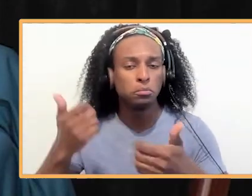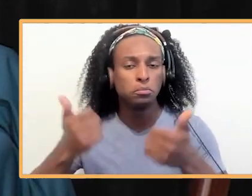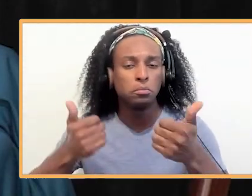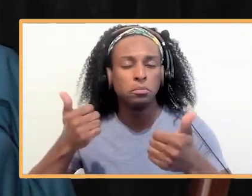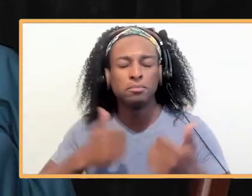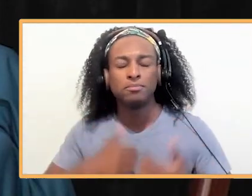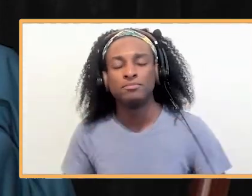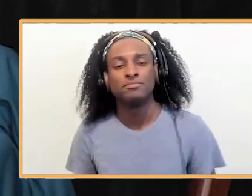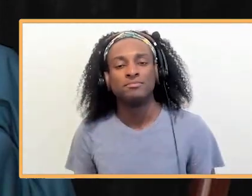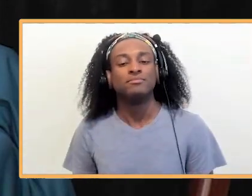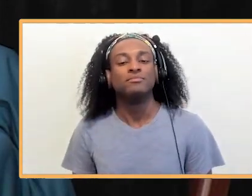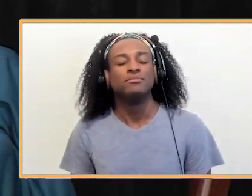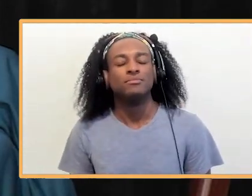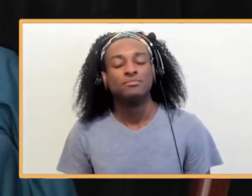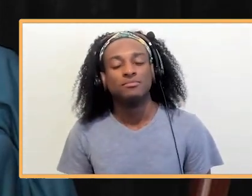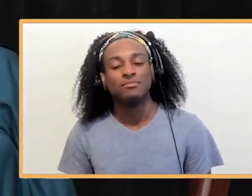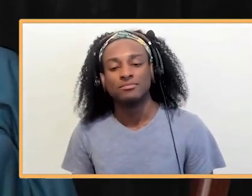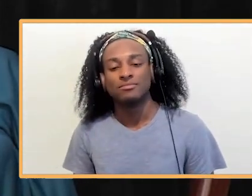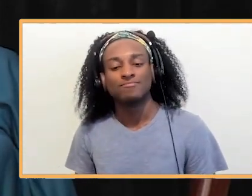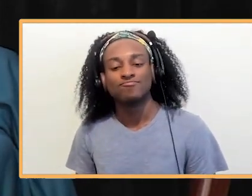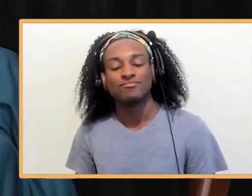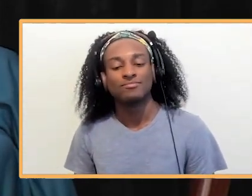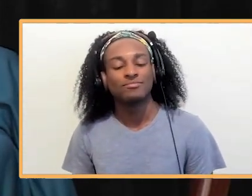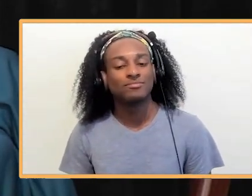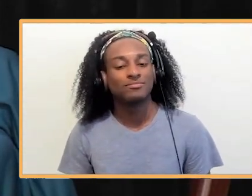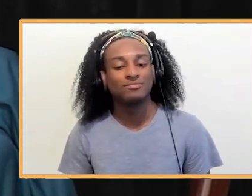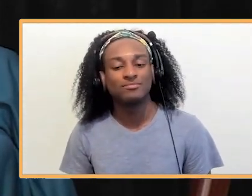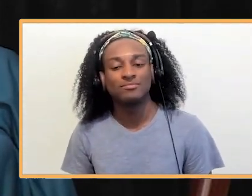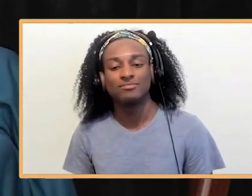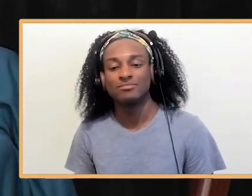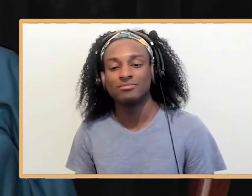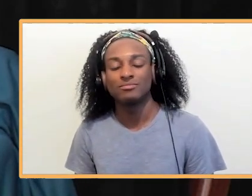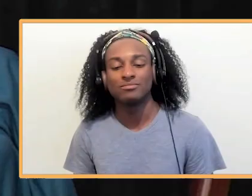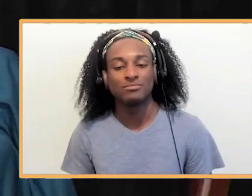there's a type of,